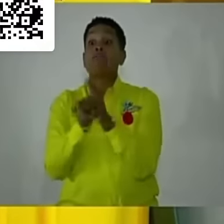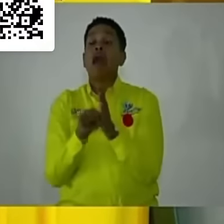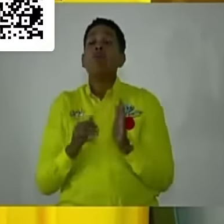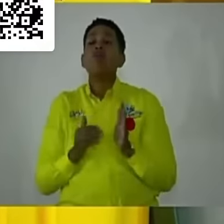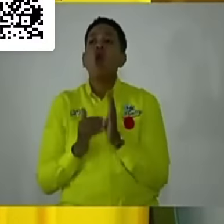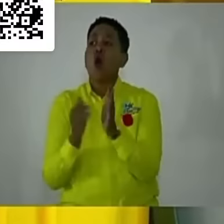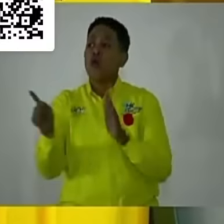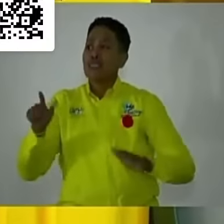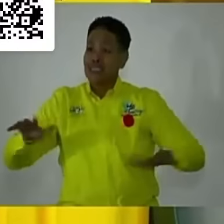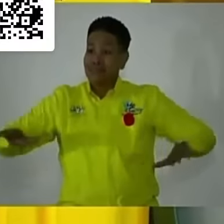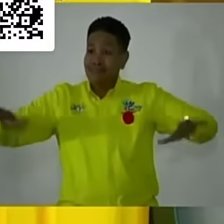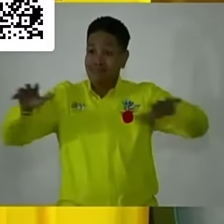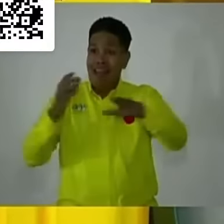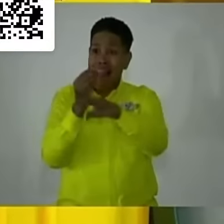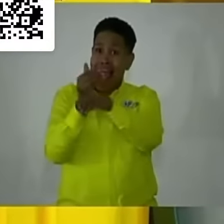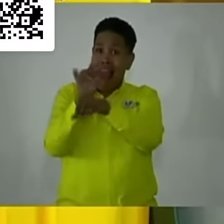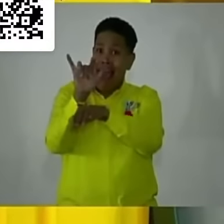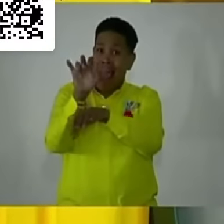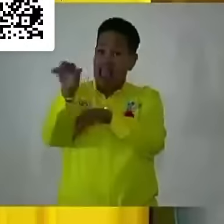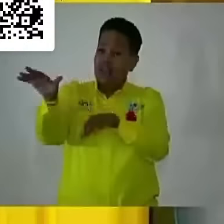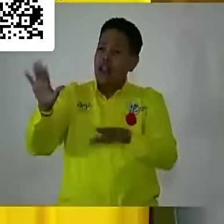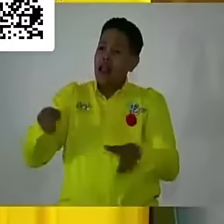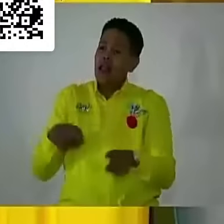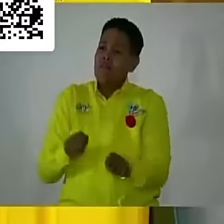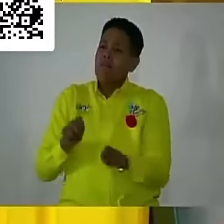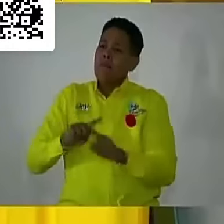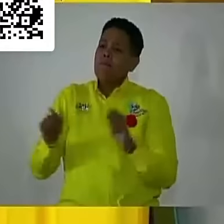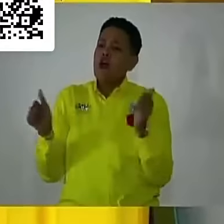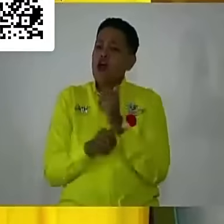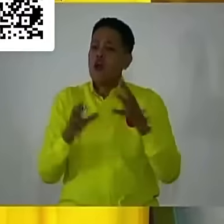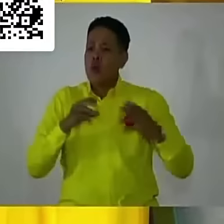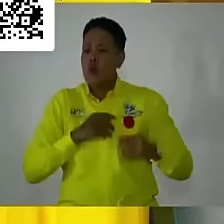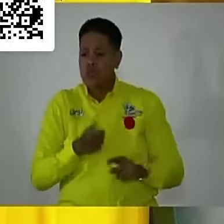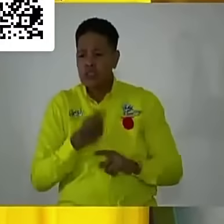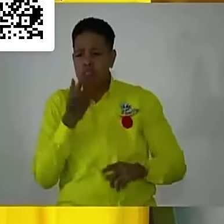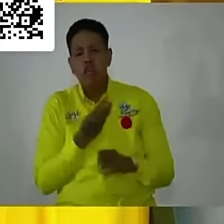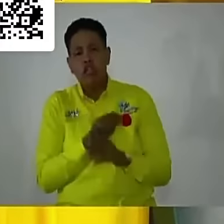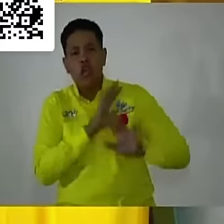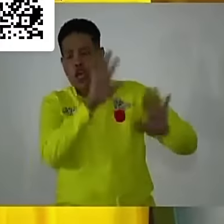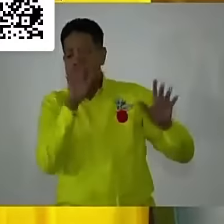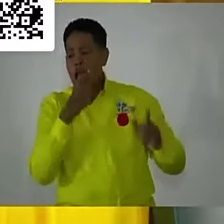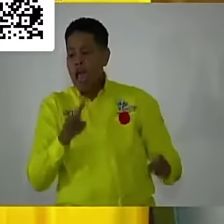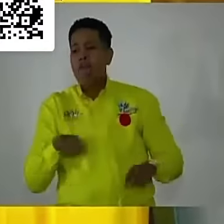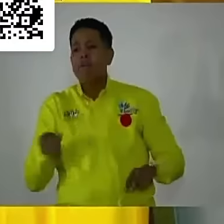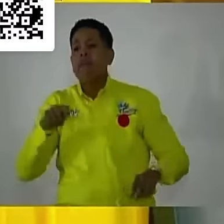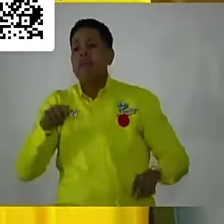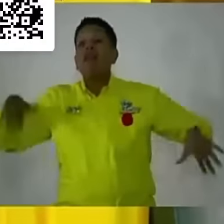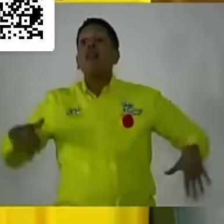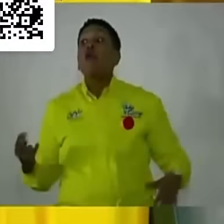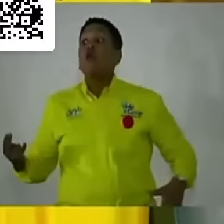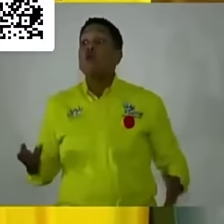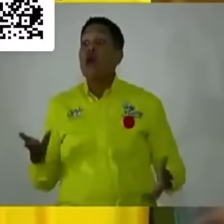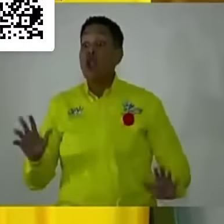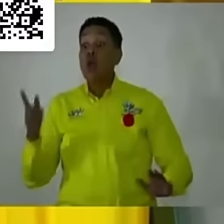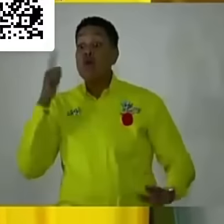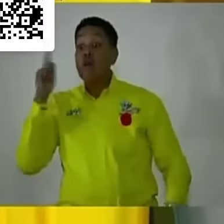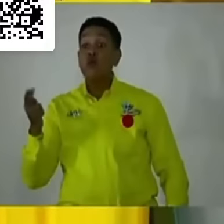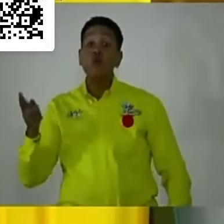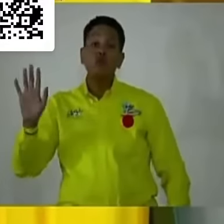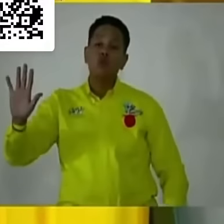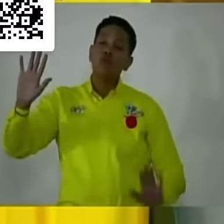of acres not being mined but under ownership of the bauxite that they have not allowed for